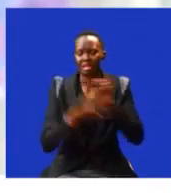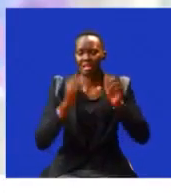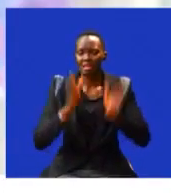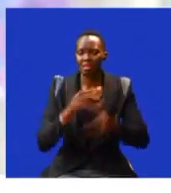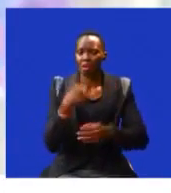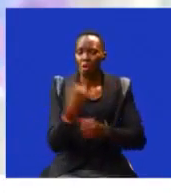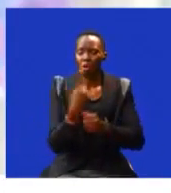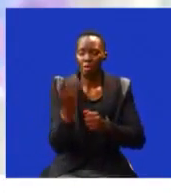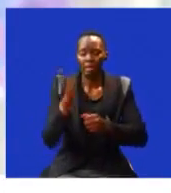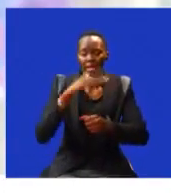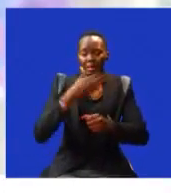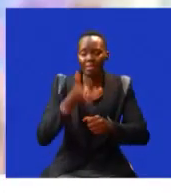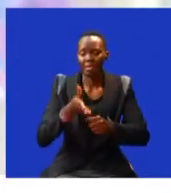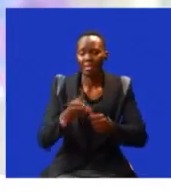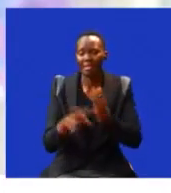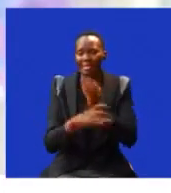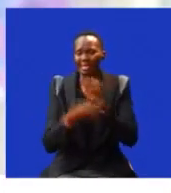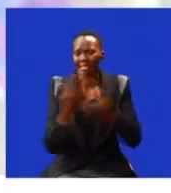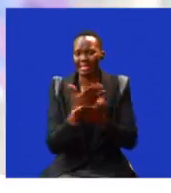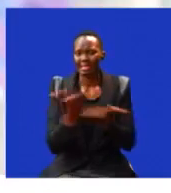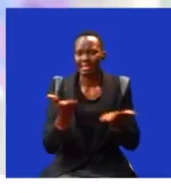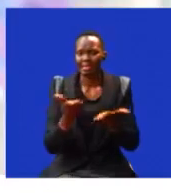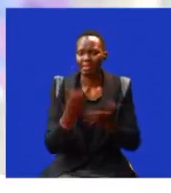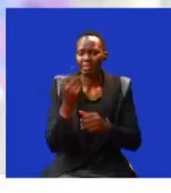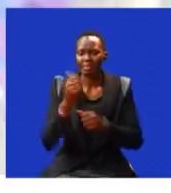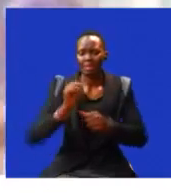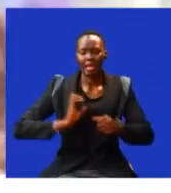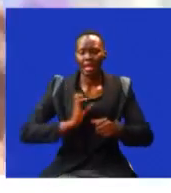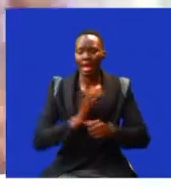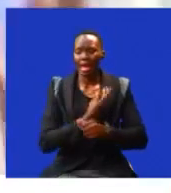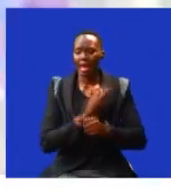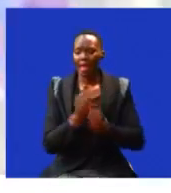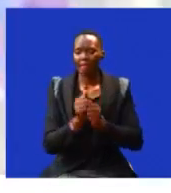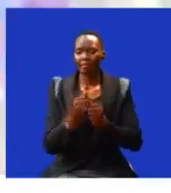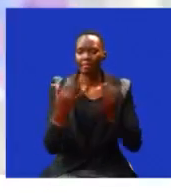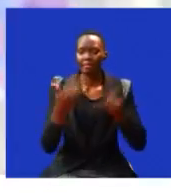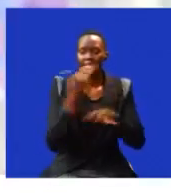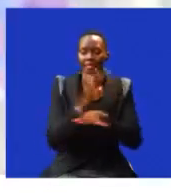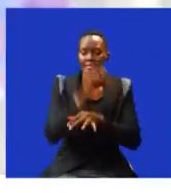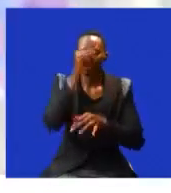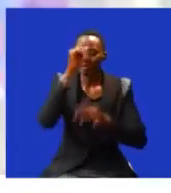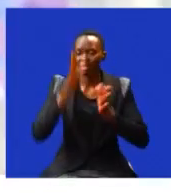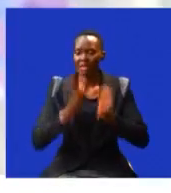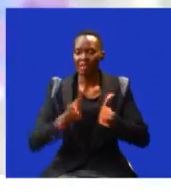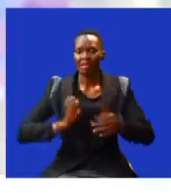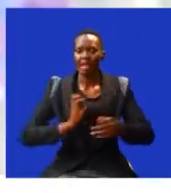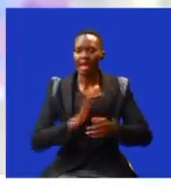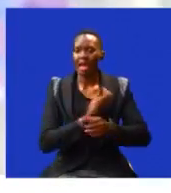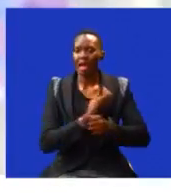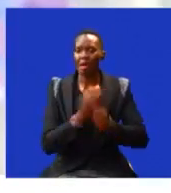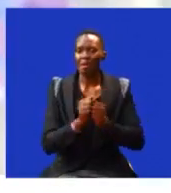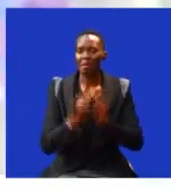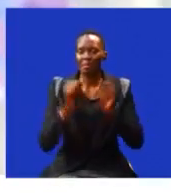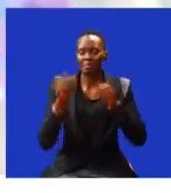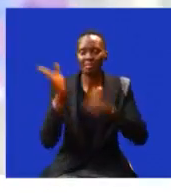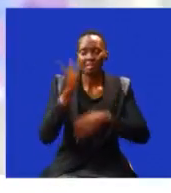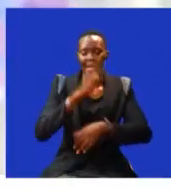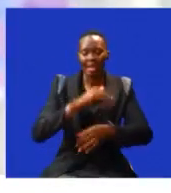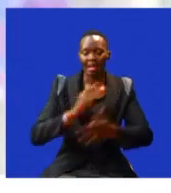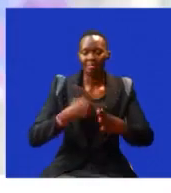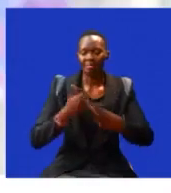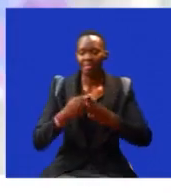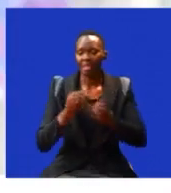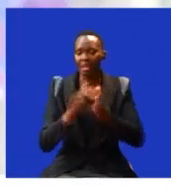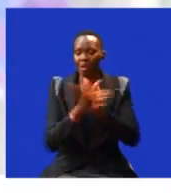ndani wanaiba vitu na pesa ni yetu ya umma. Tungeomba gavana wetu wa Nyang'nyong'o akuja afungue hii